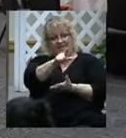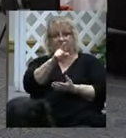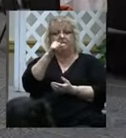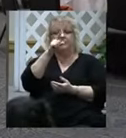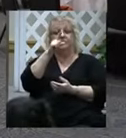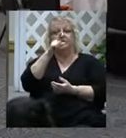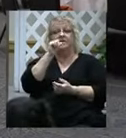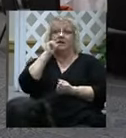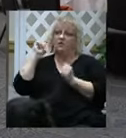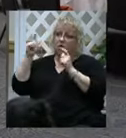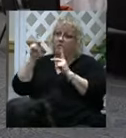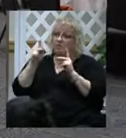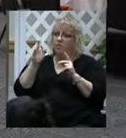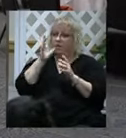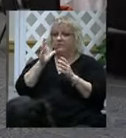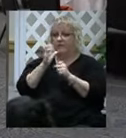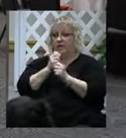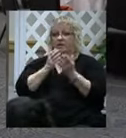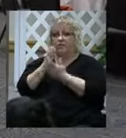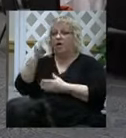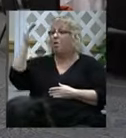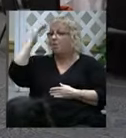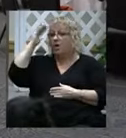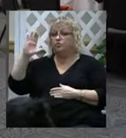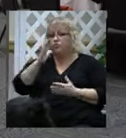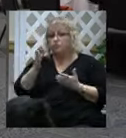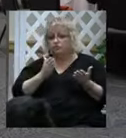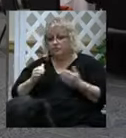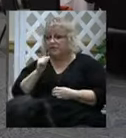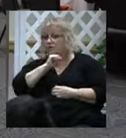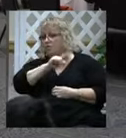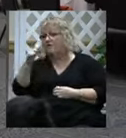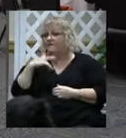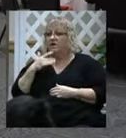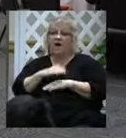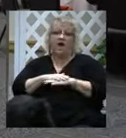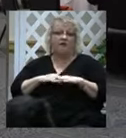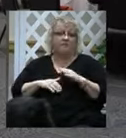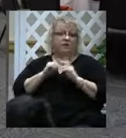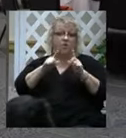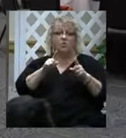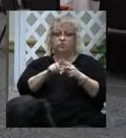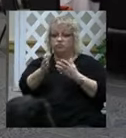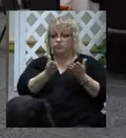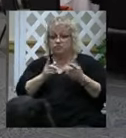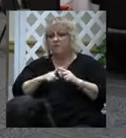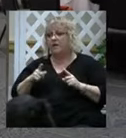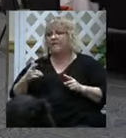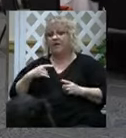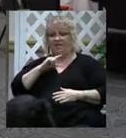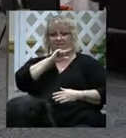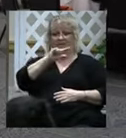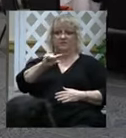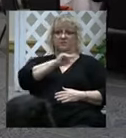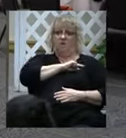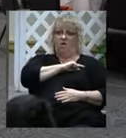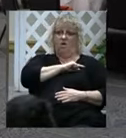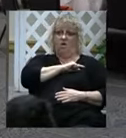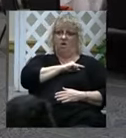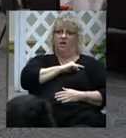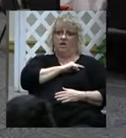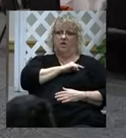because not everyone is going to be aware of your service, not everyone is going to feel comfortable going to it, but if they are eligible for your